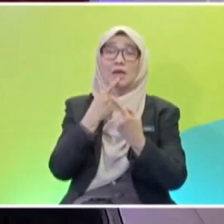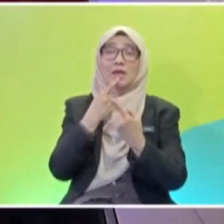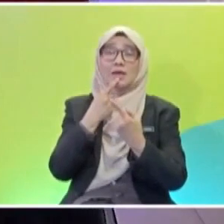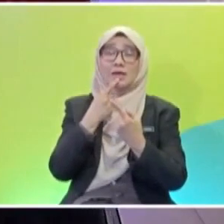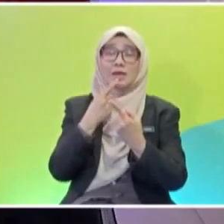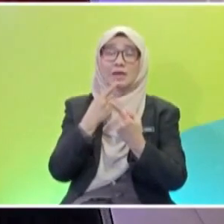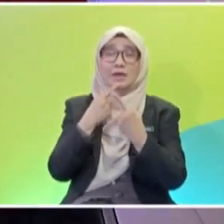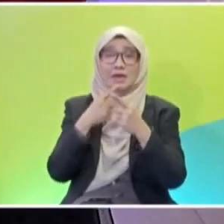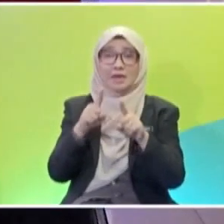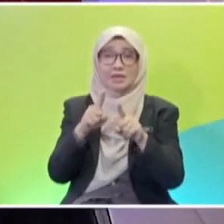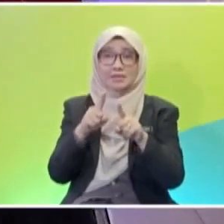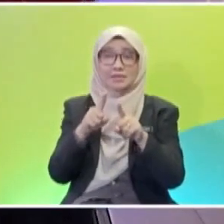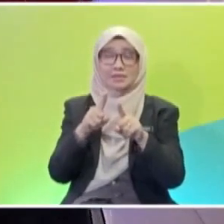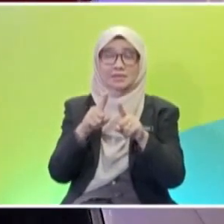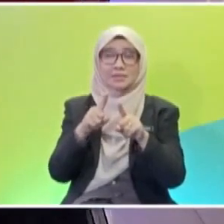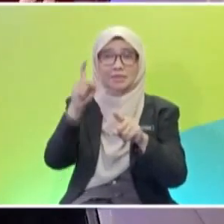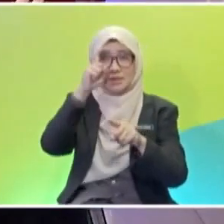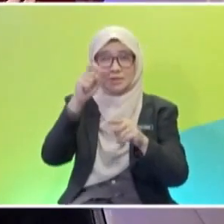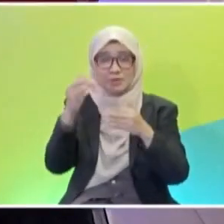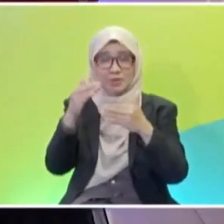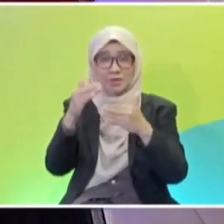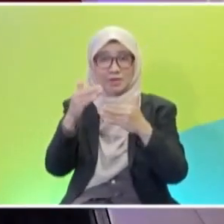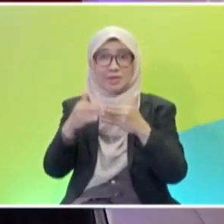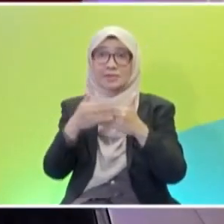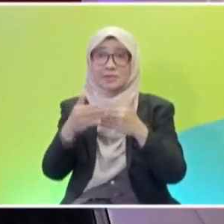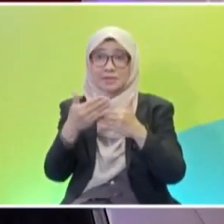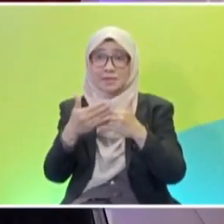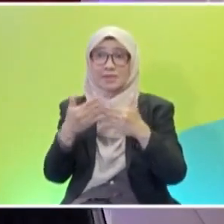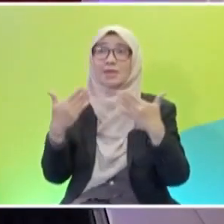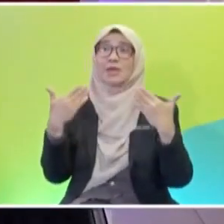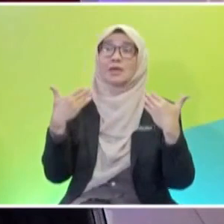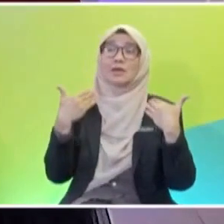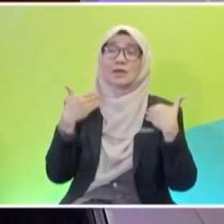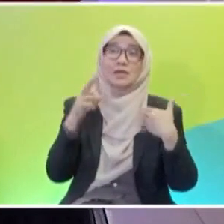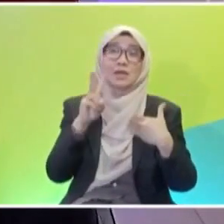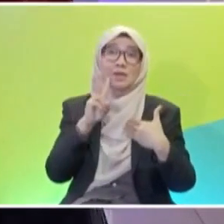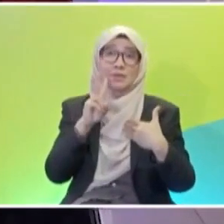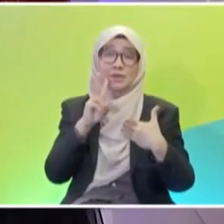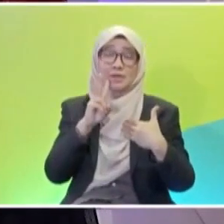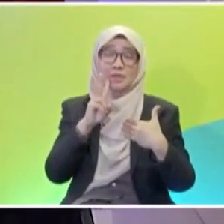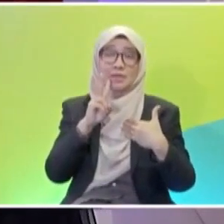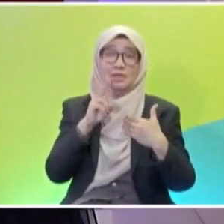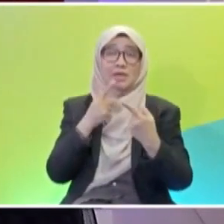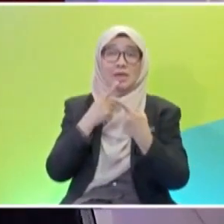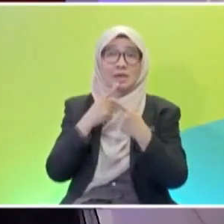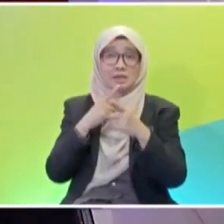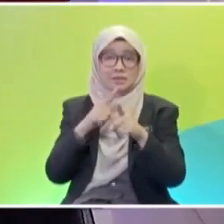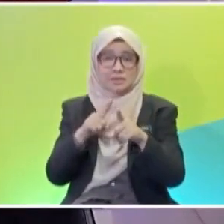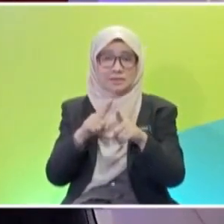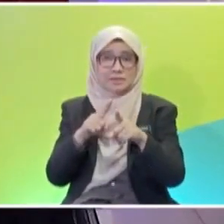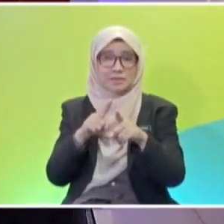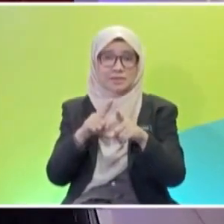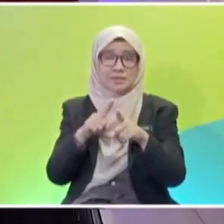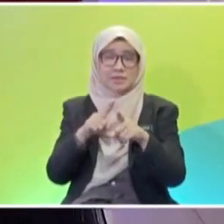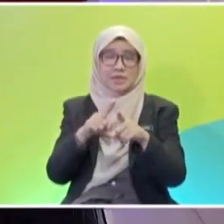else, the question, the answer that she has, mm-hmm. which is the same as hers, it would take her a few times reading the text to get mm-hmm. it. So for